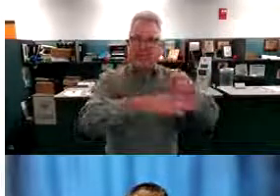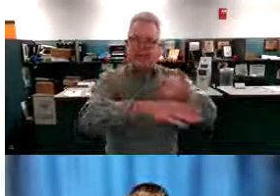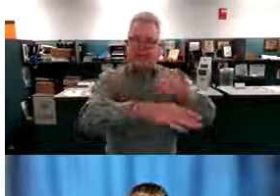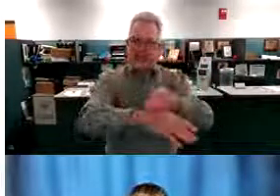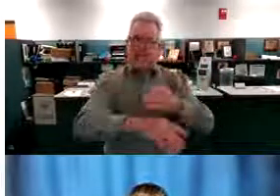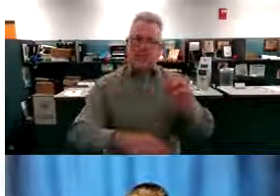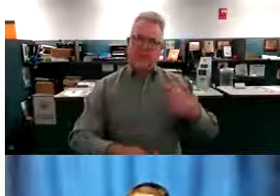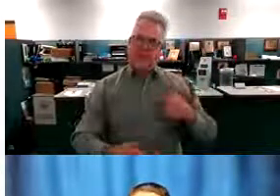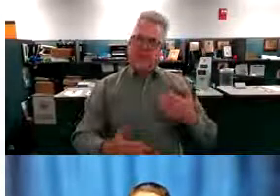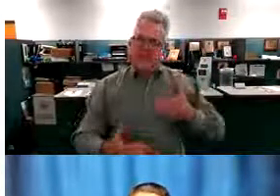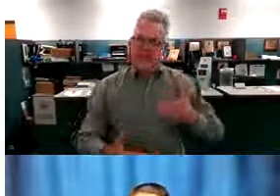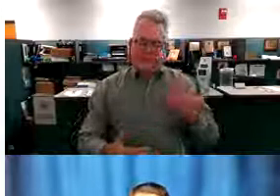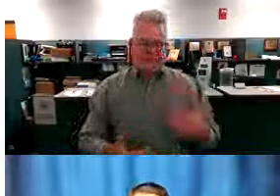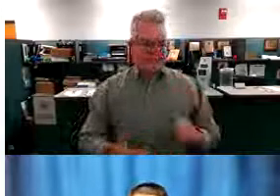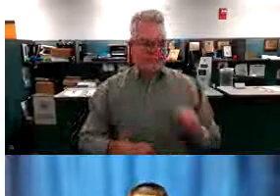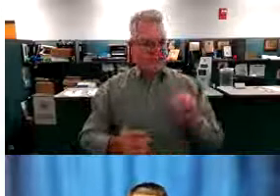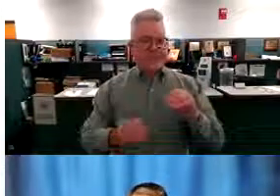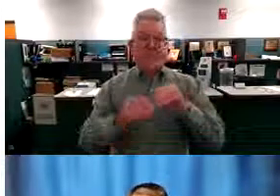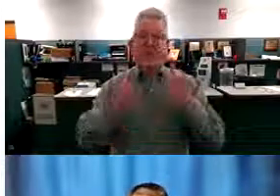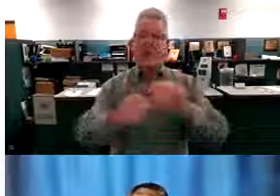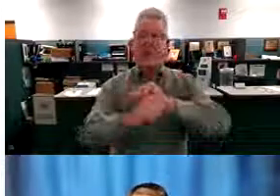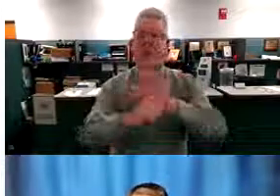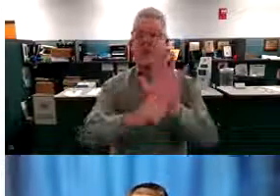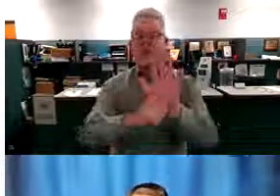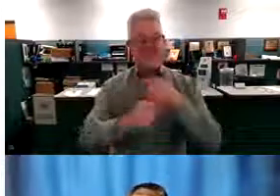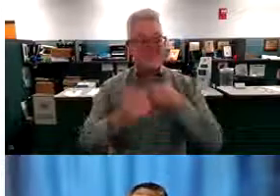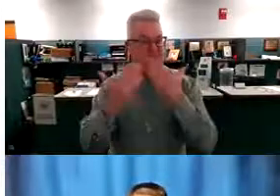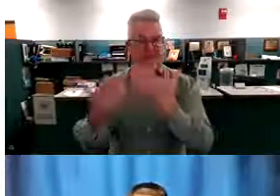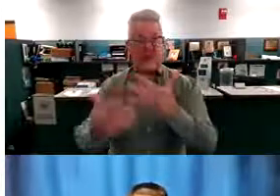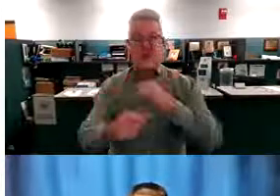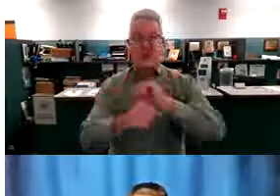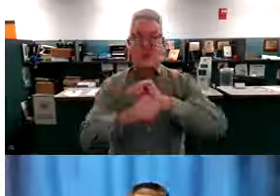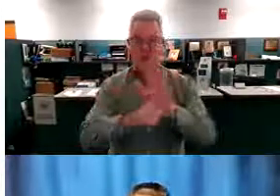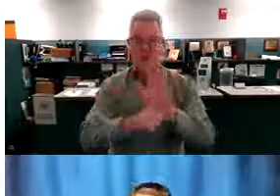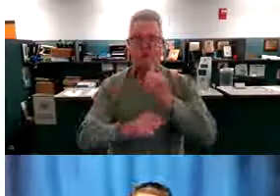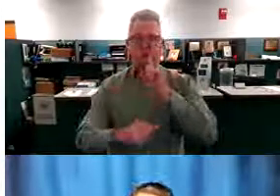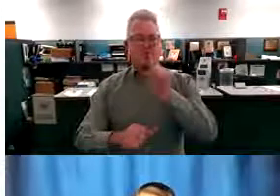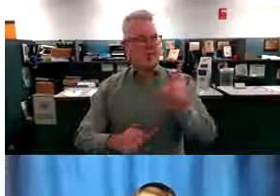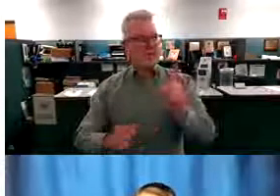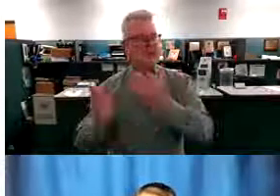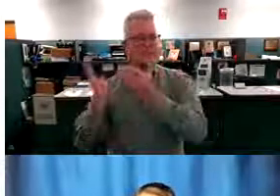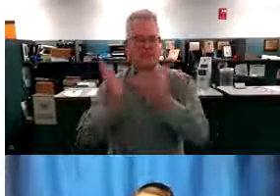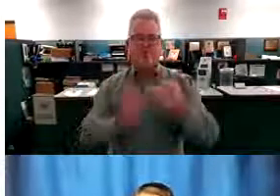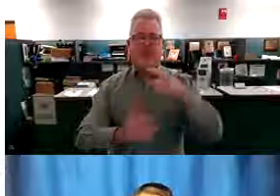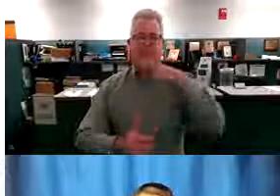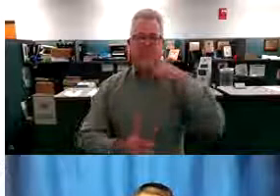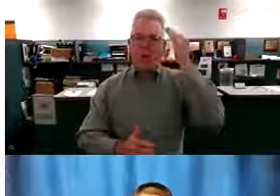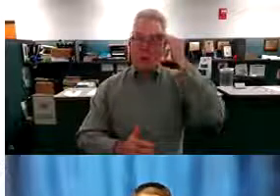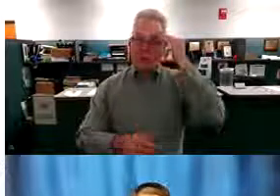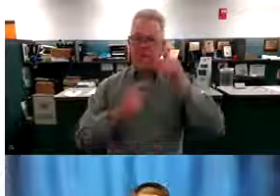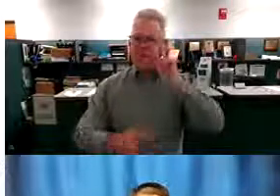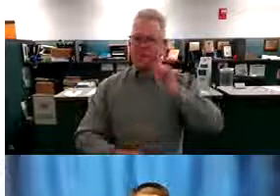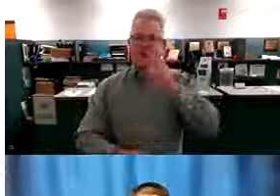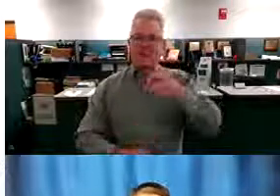less text-based, and talked about a number of things. So it was a really good conversation. I think, there are things to be thankful for,